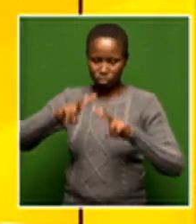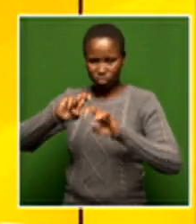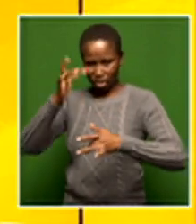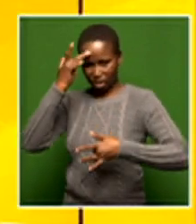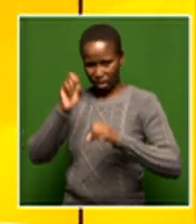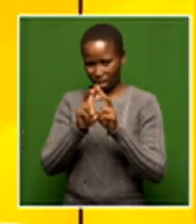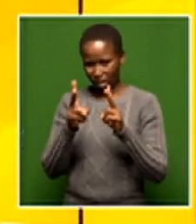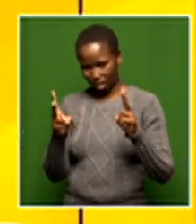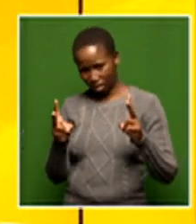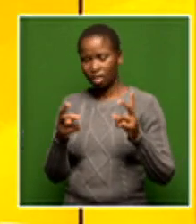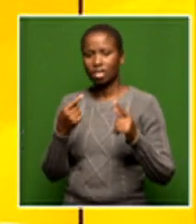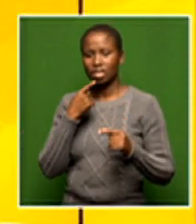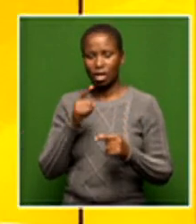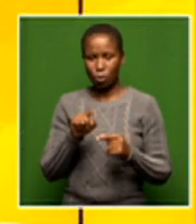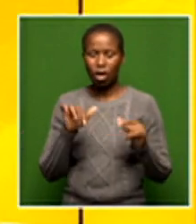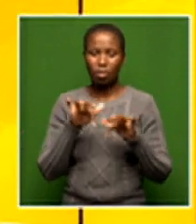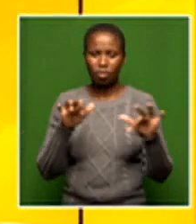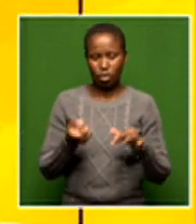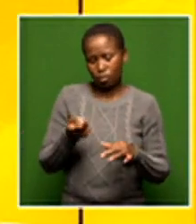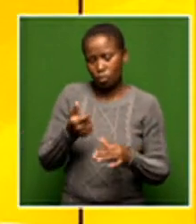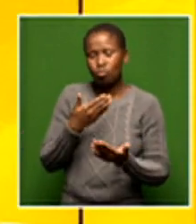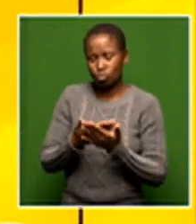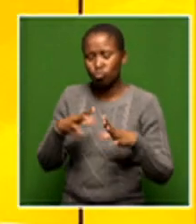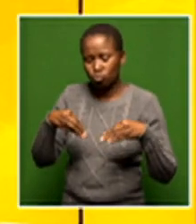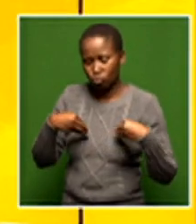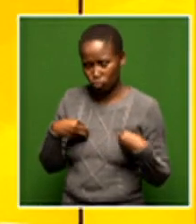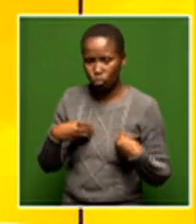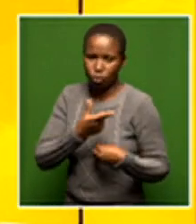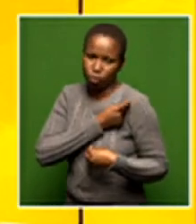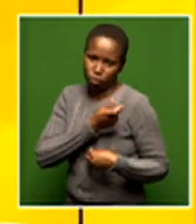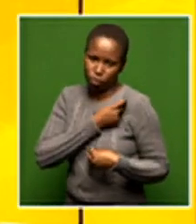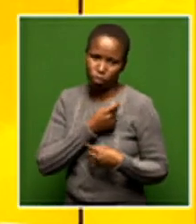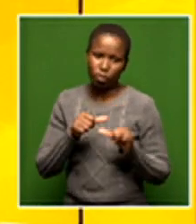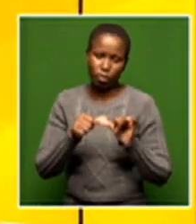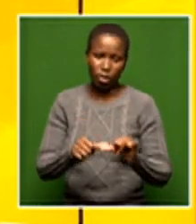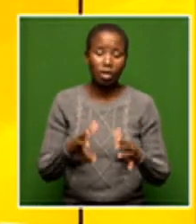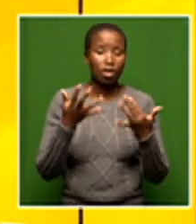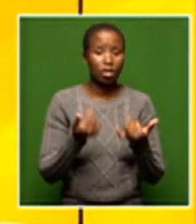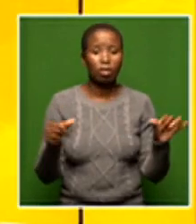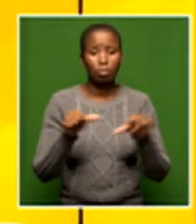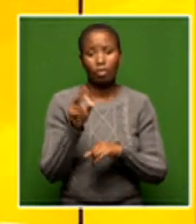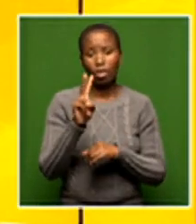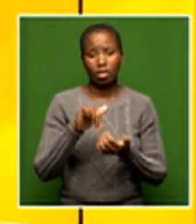people on the continent are actually willing to take COVID-19 vaccines. Let's hand you over now to Valen with some sports news.